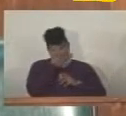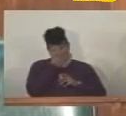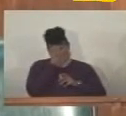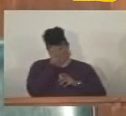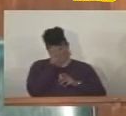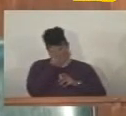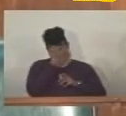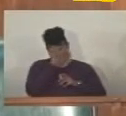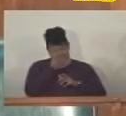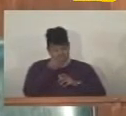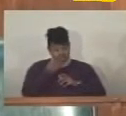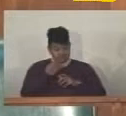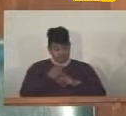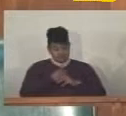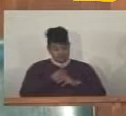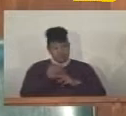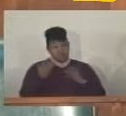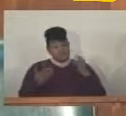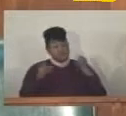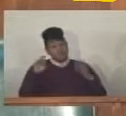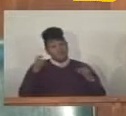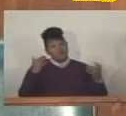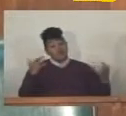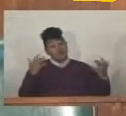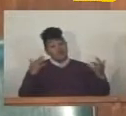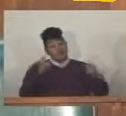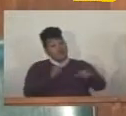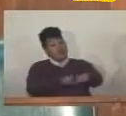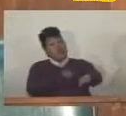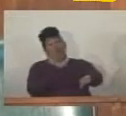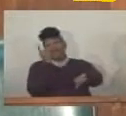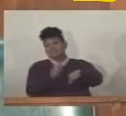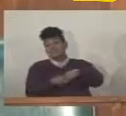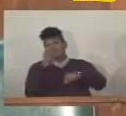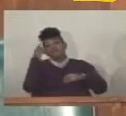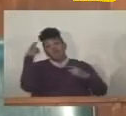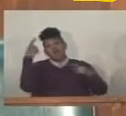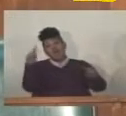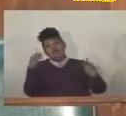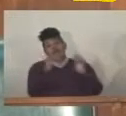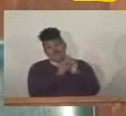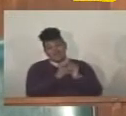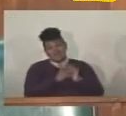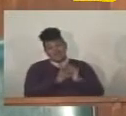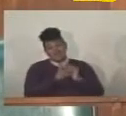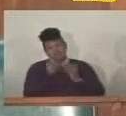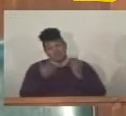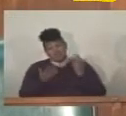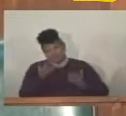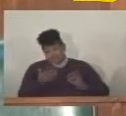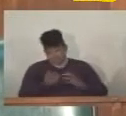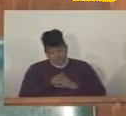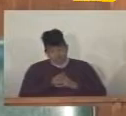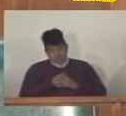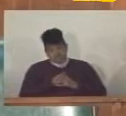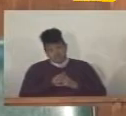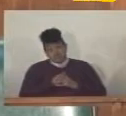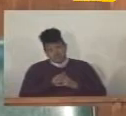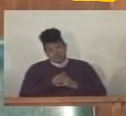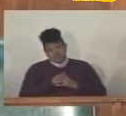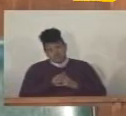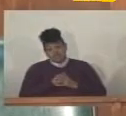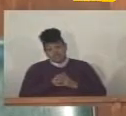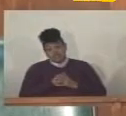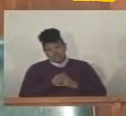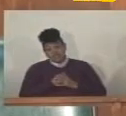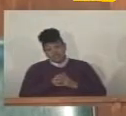You might have to wait a long time for it to happen again. Maybe. Maybe in